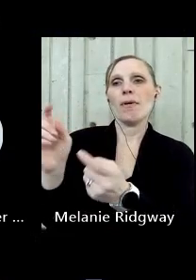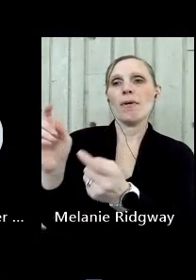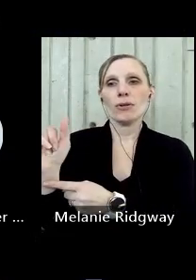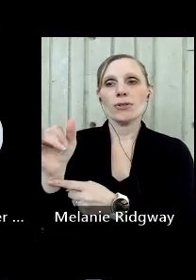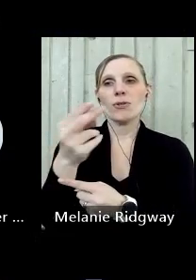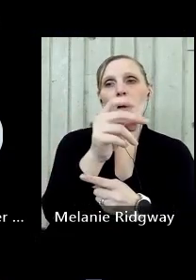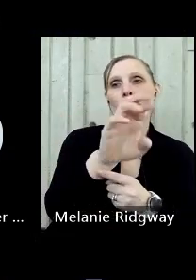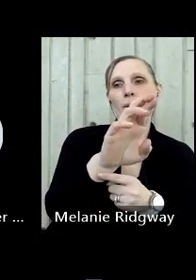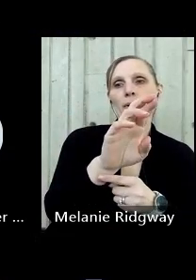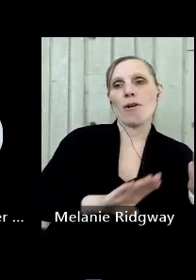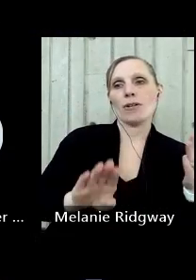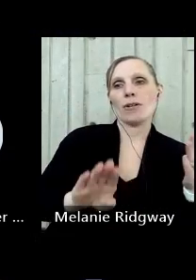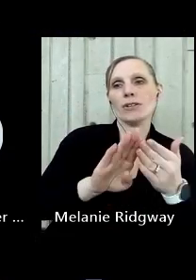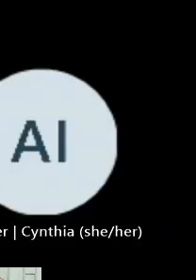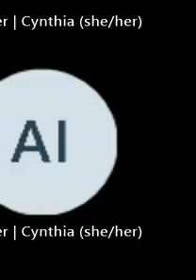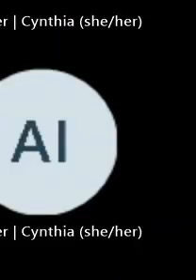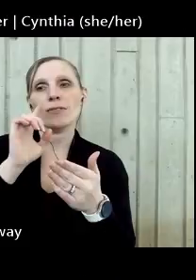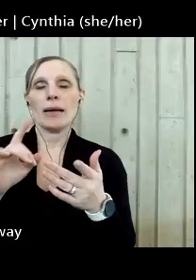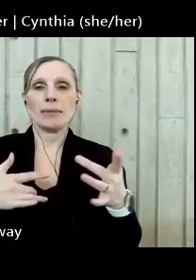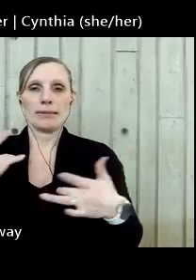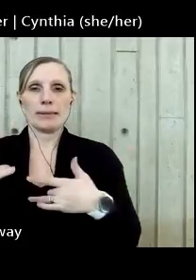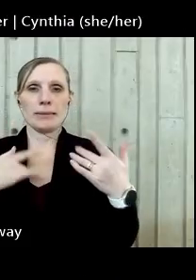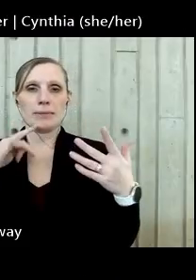College. I'm excited to be here today.